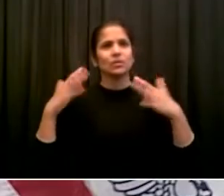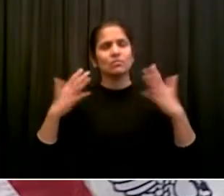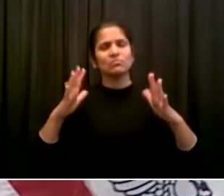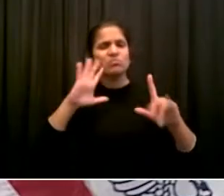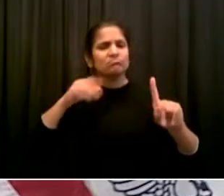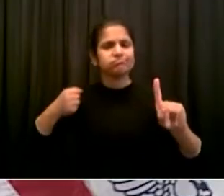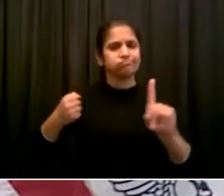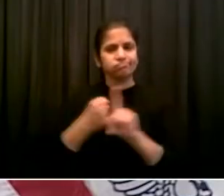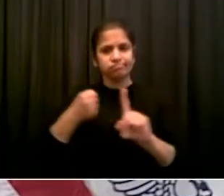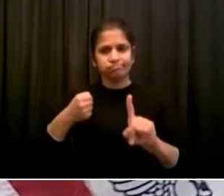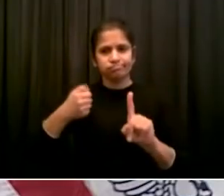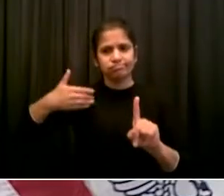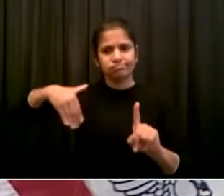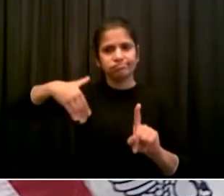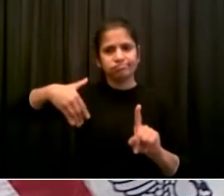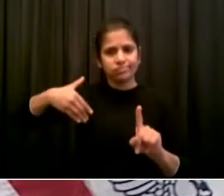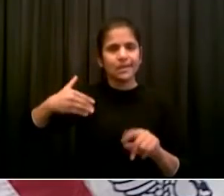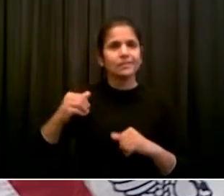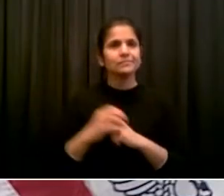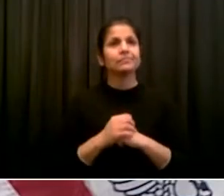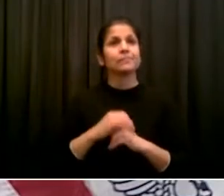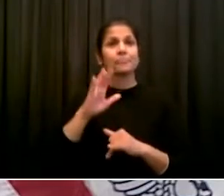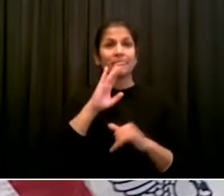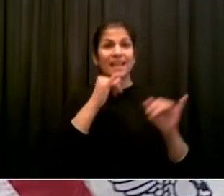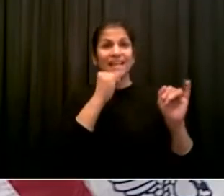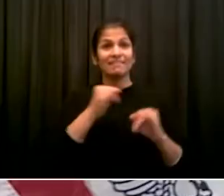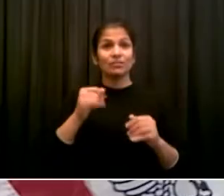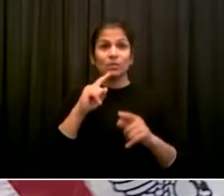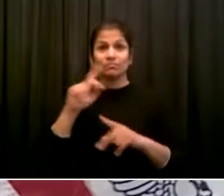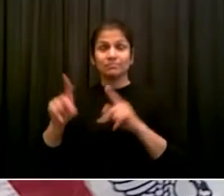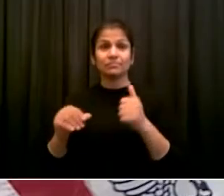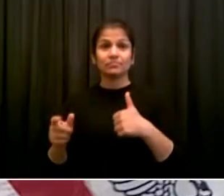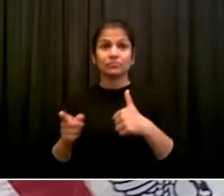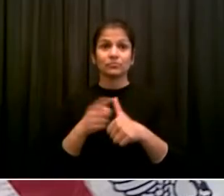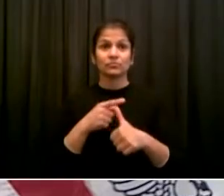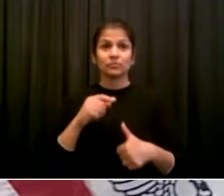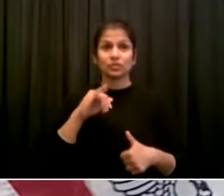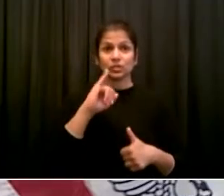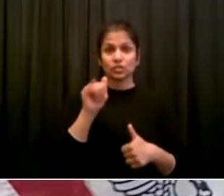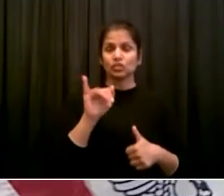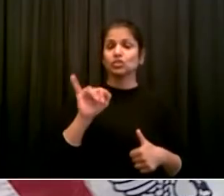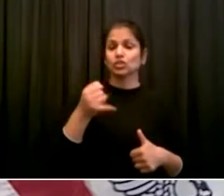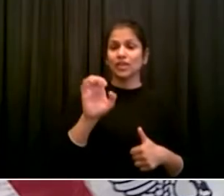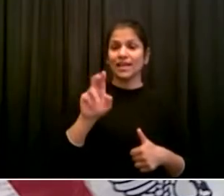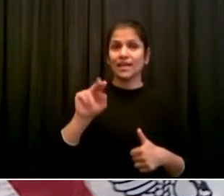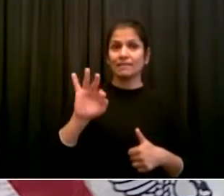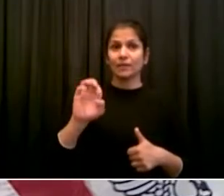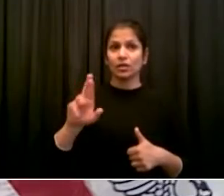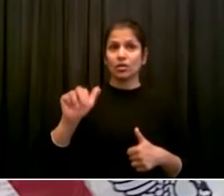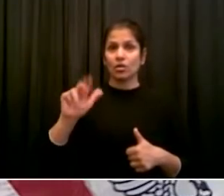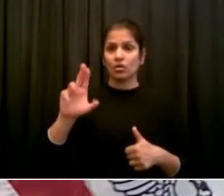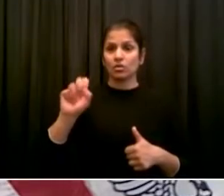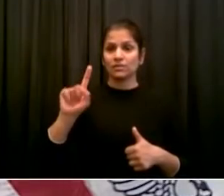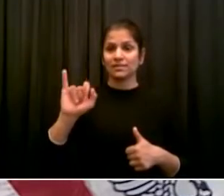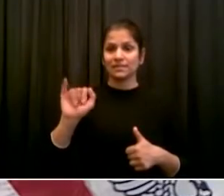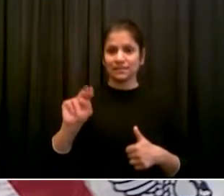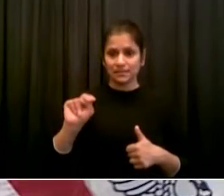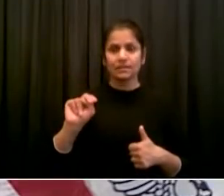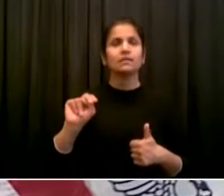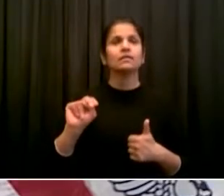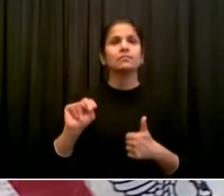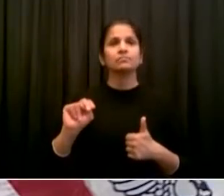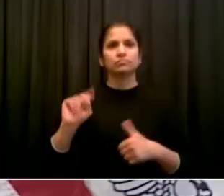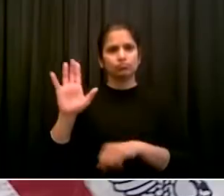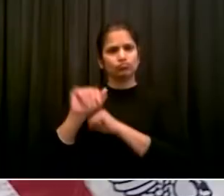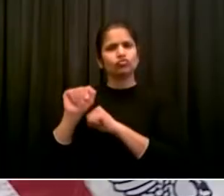each of them, starting with Jennifer Jones-Austin, who we have worked together on so many initiatives, including this